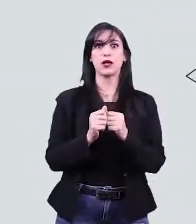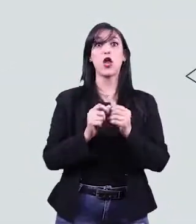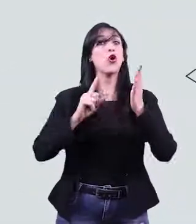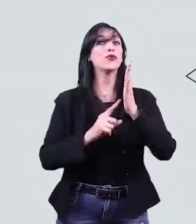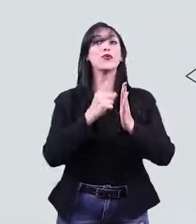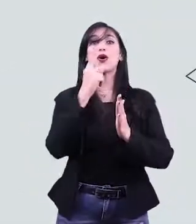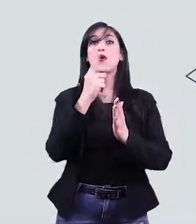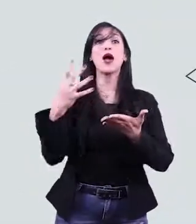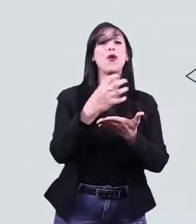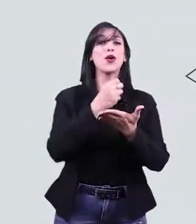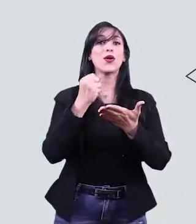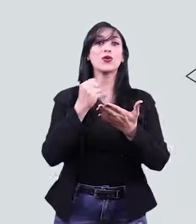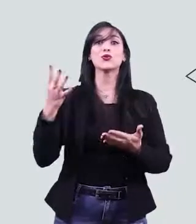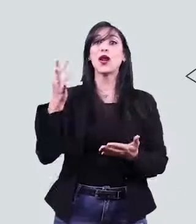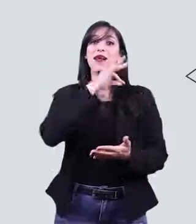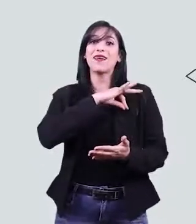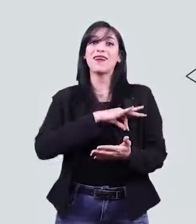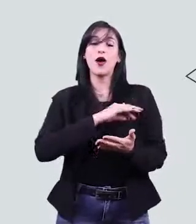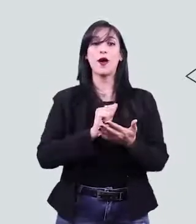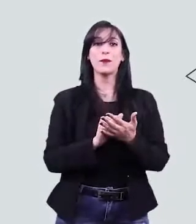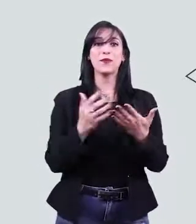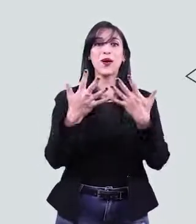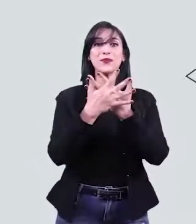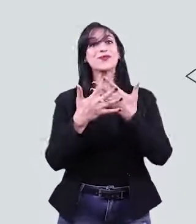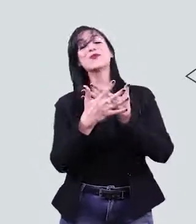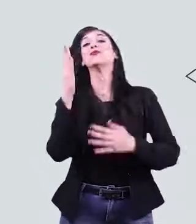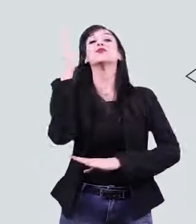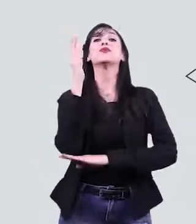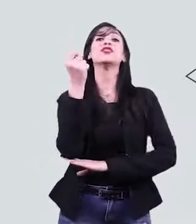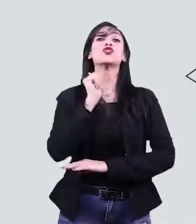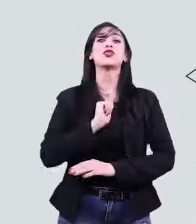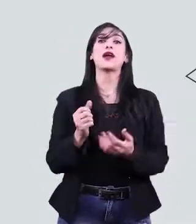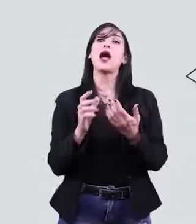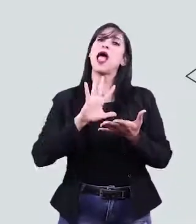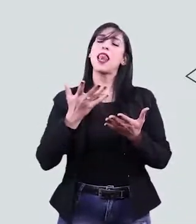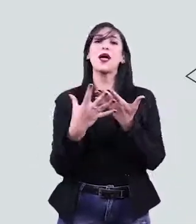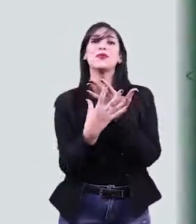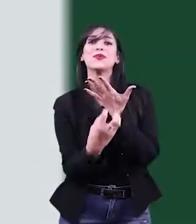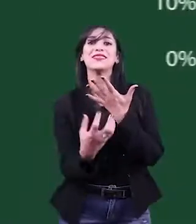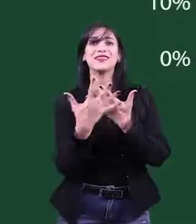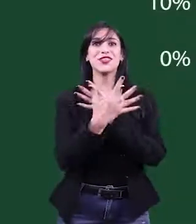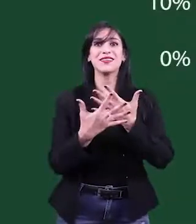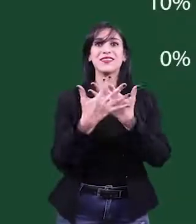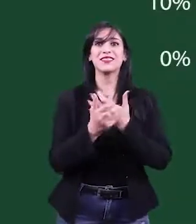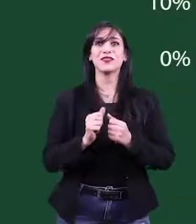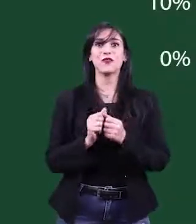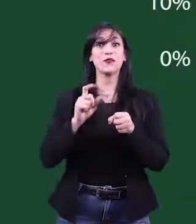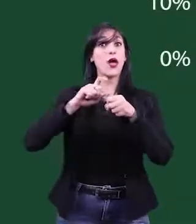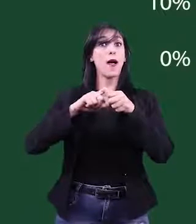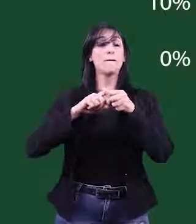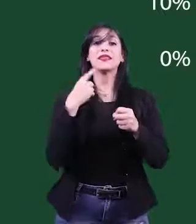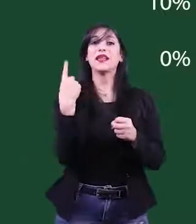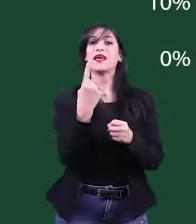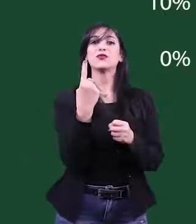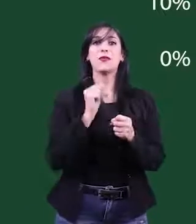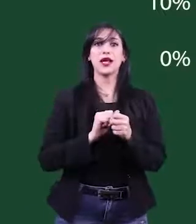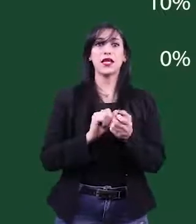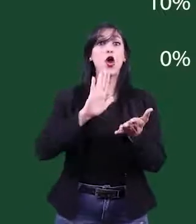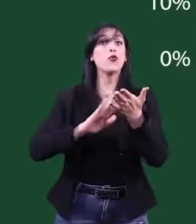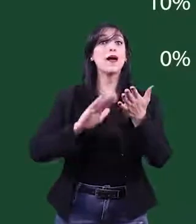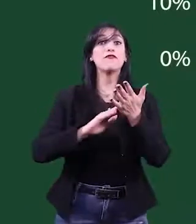common shareholders and have the priority if the company goes bankrupt and gets liquidated. An investment risk is the probability that an